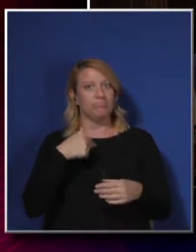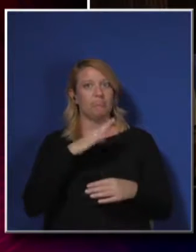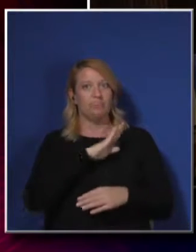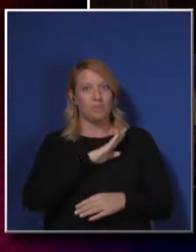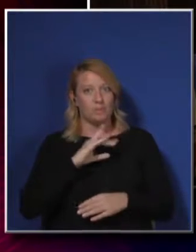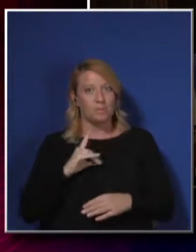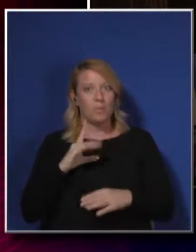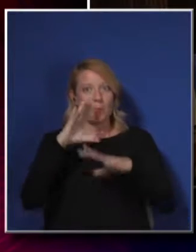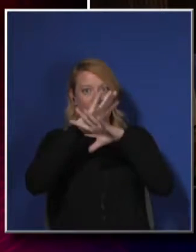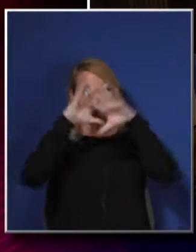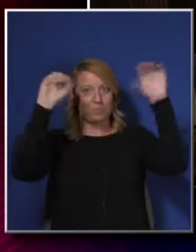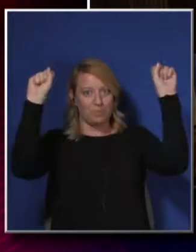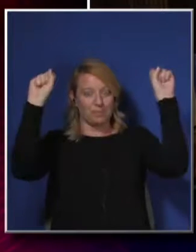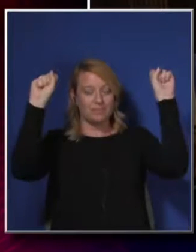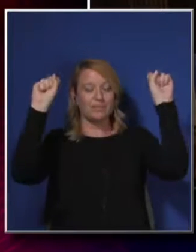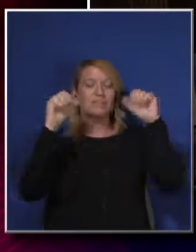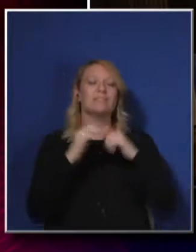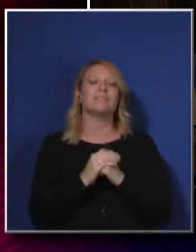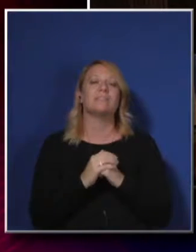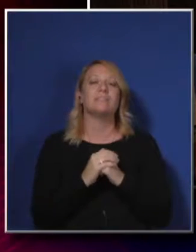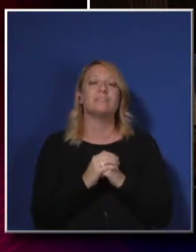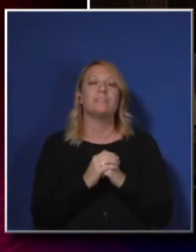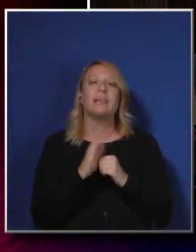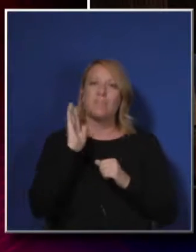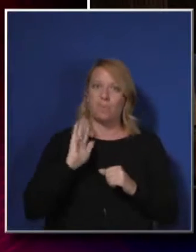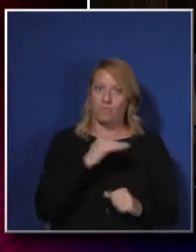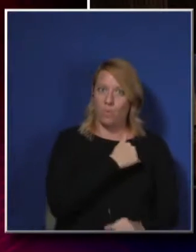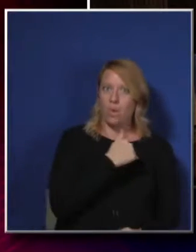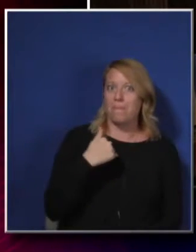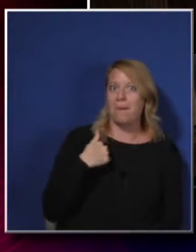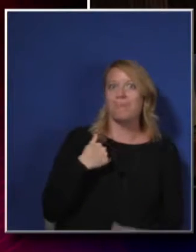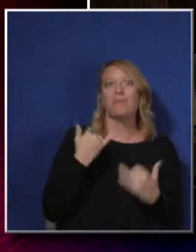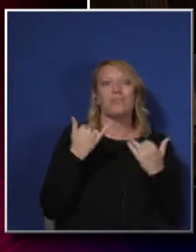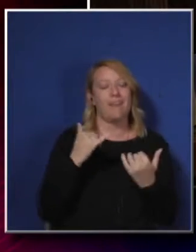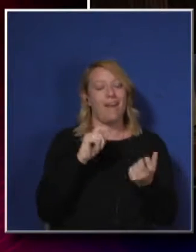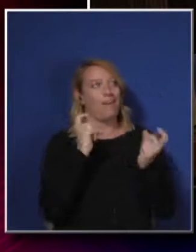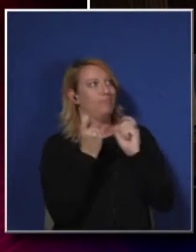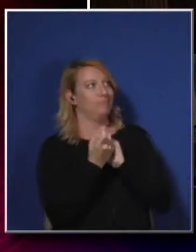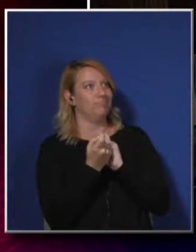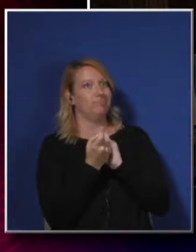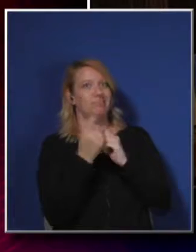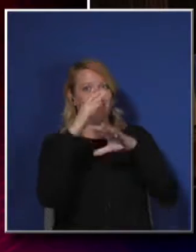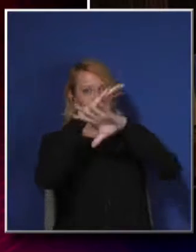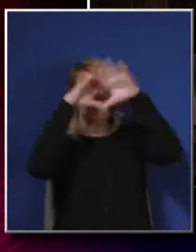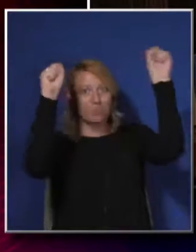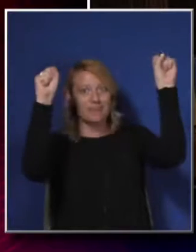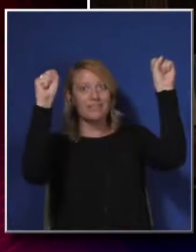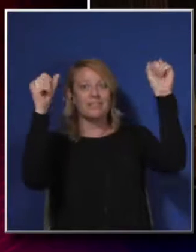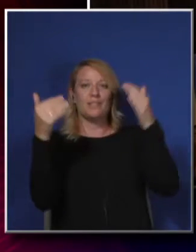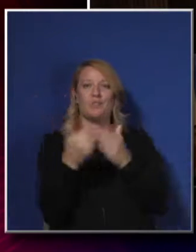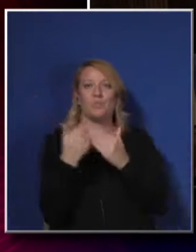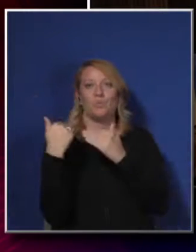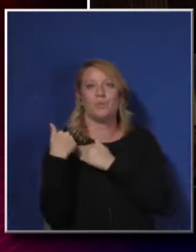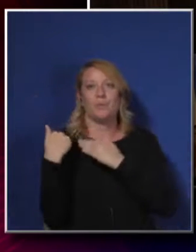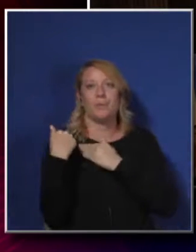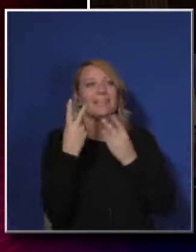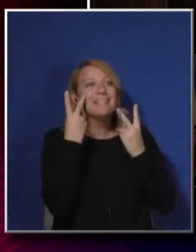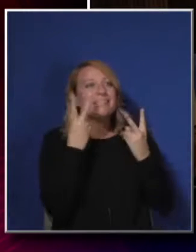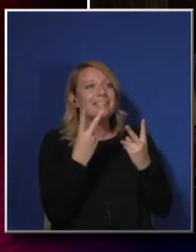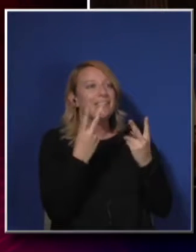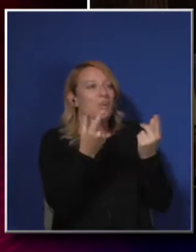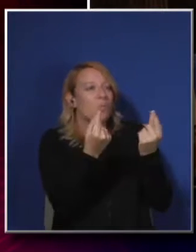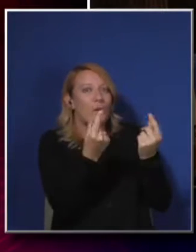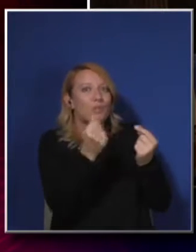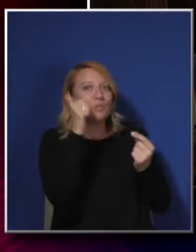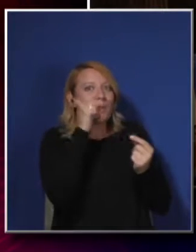on a different responsibility from the board member side, seeing your regular duties and understanding the dynamic of what you do on a